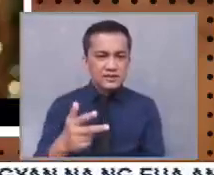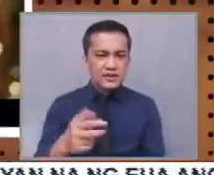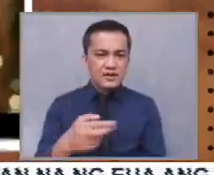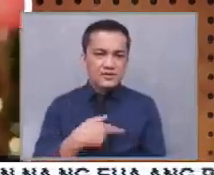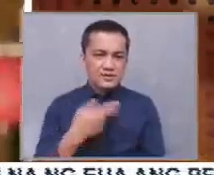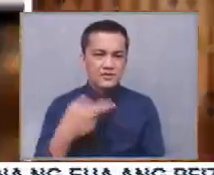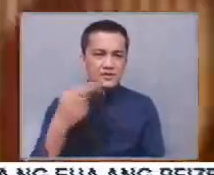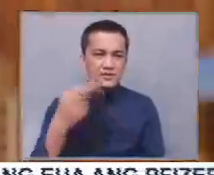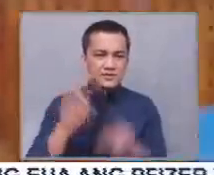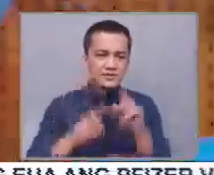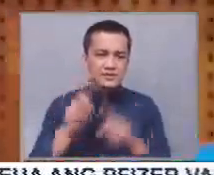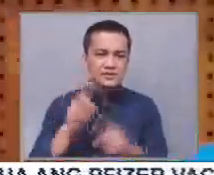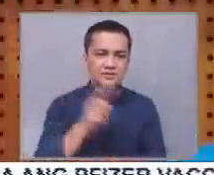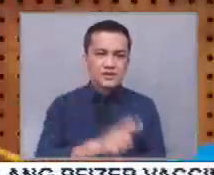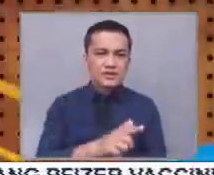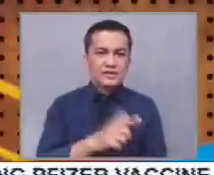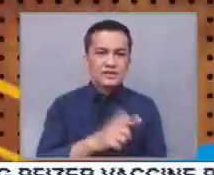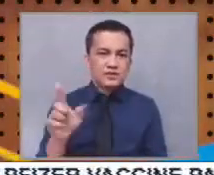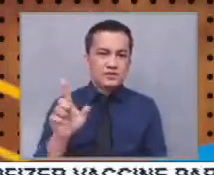2021.